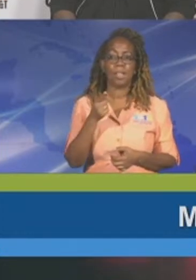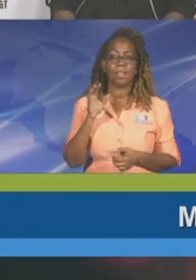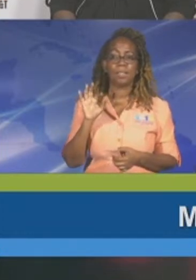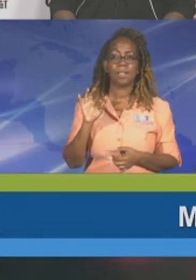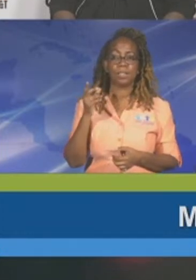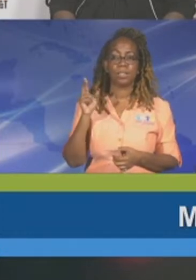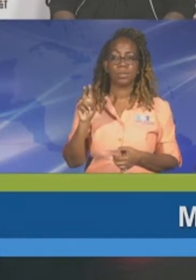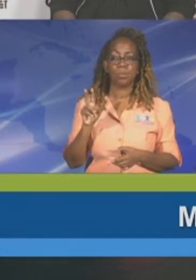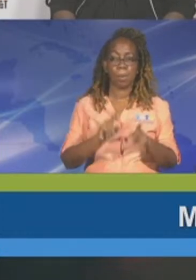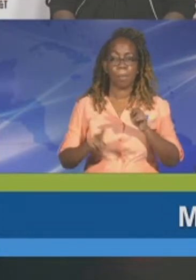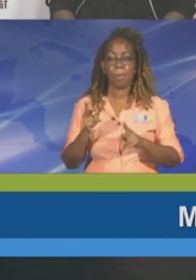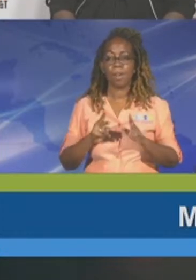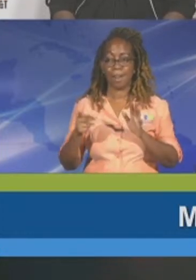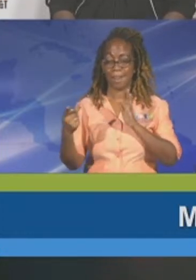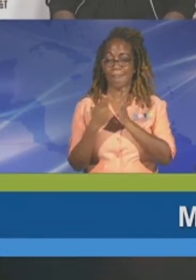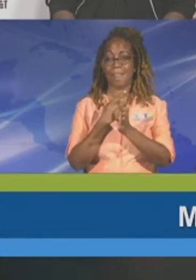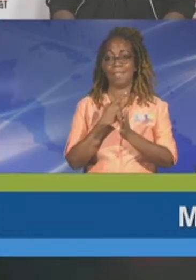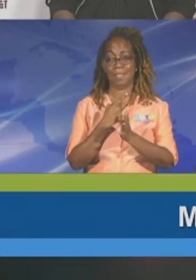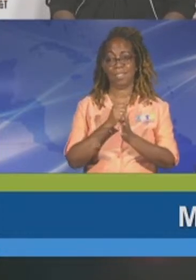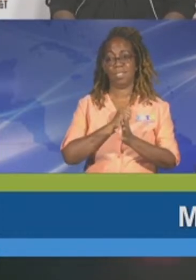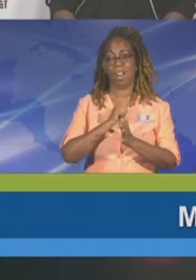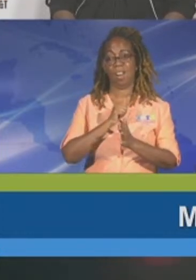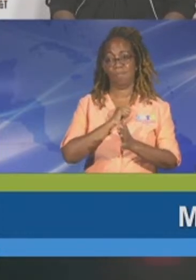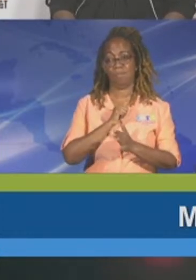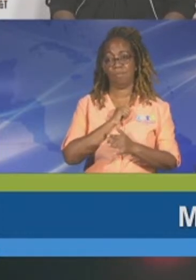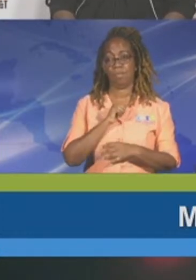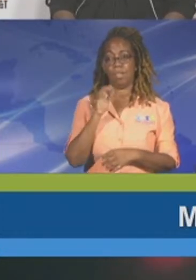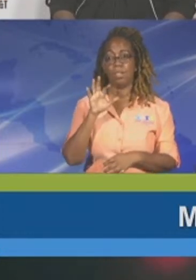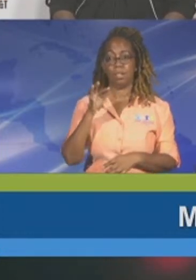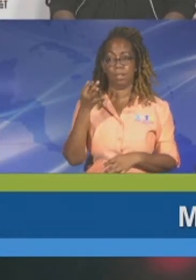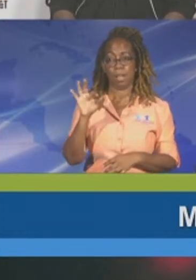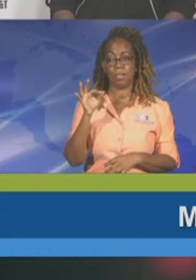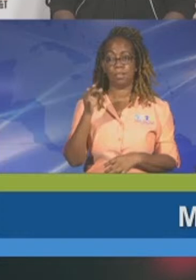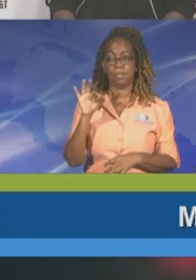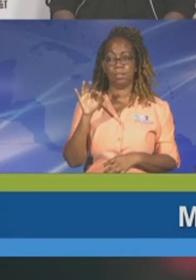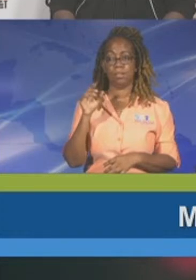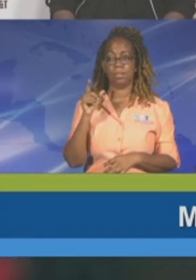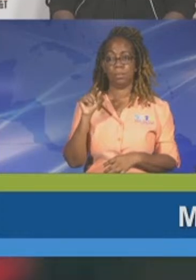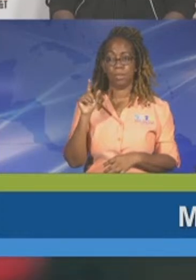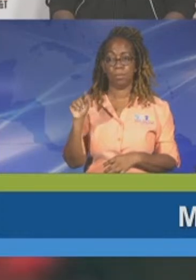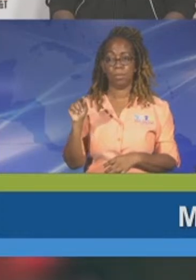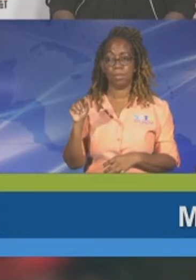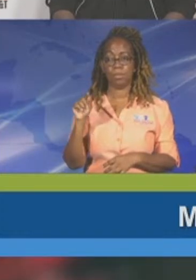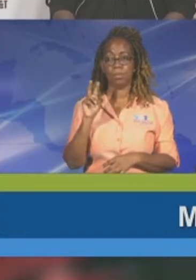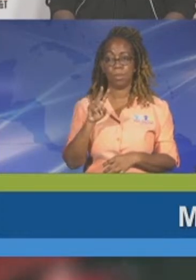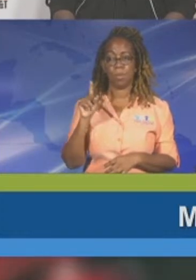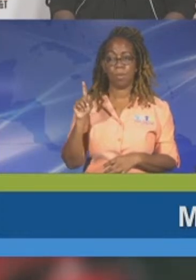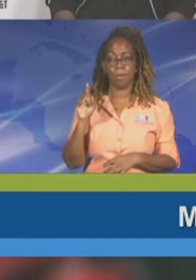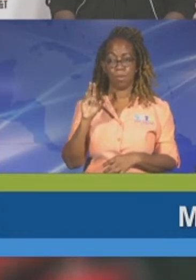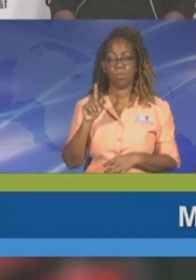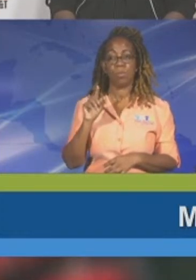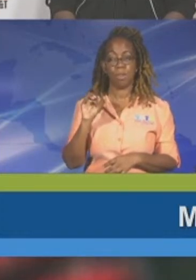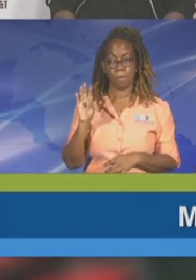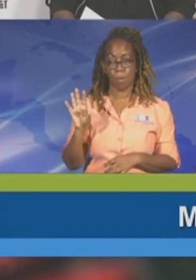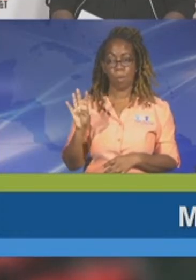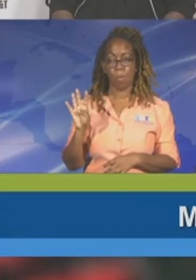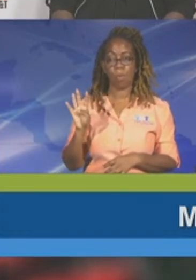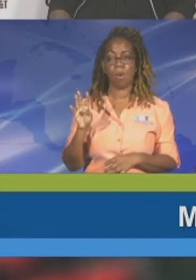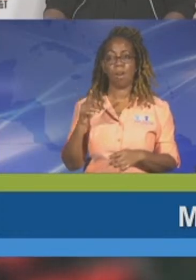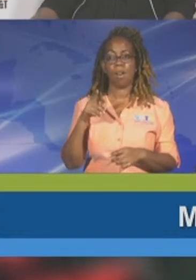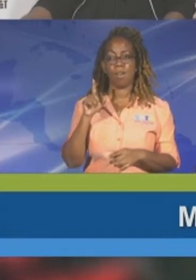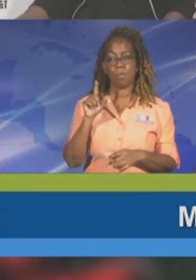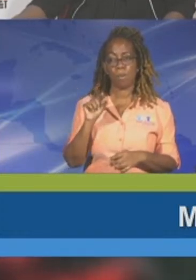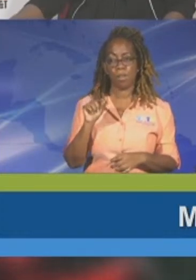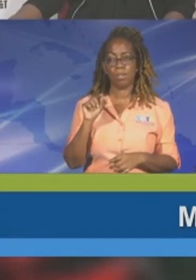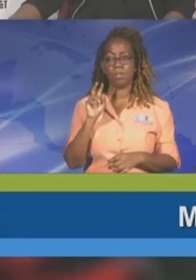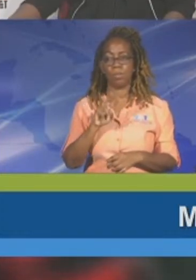suicide deaths in 2019, they noted 104 in 2020 and they recorded 128